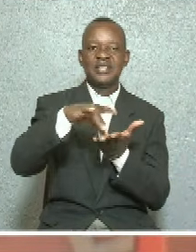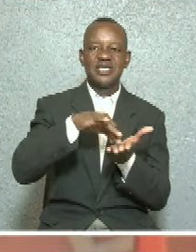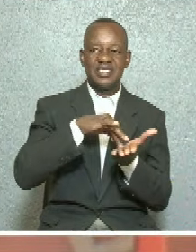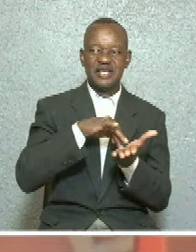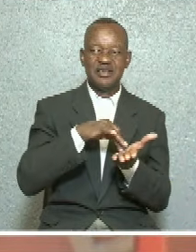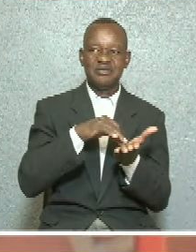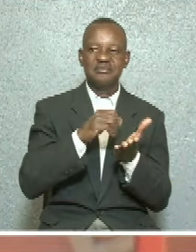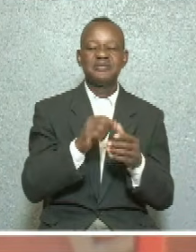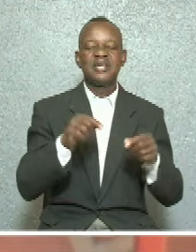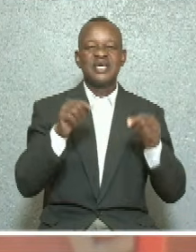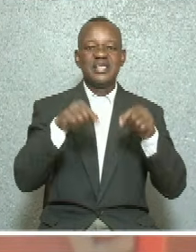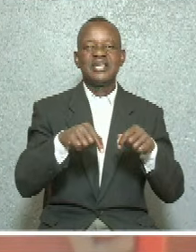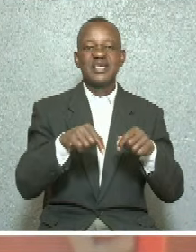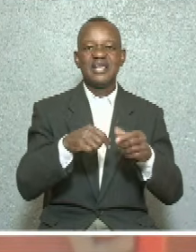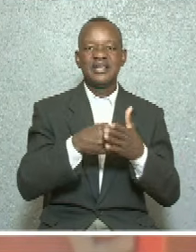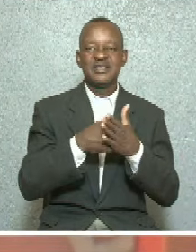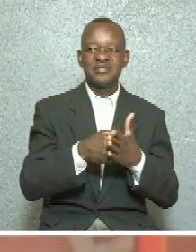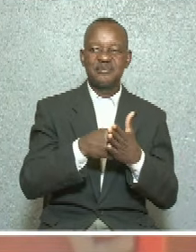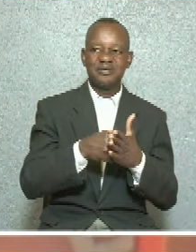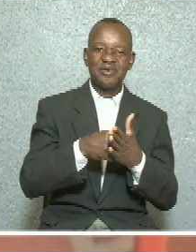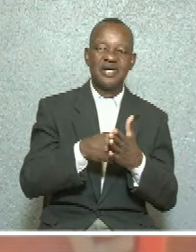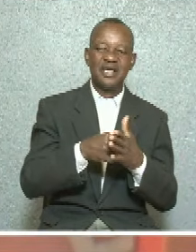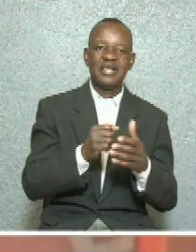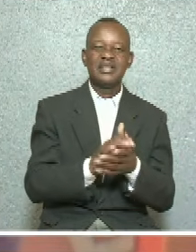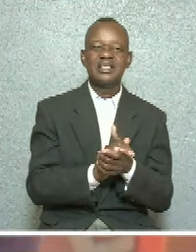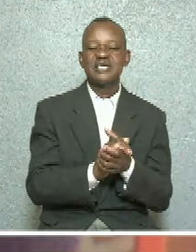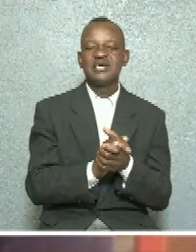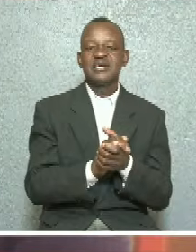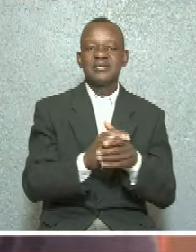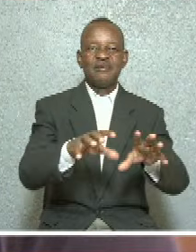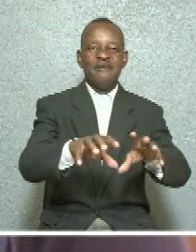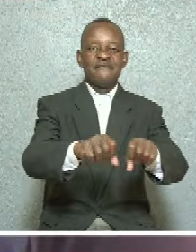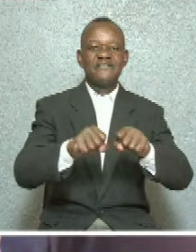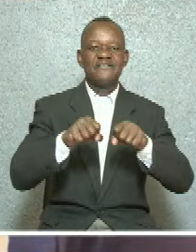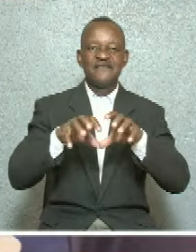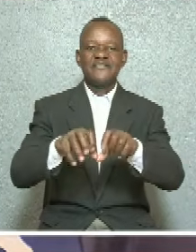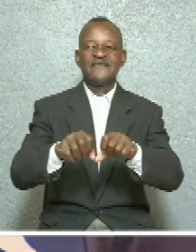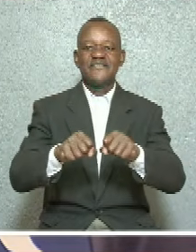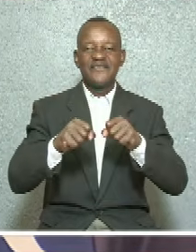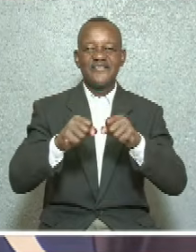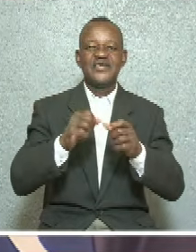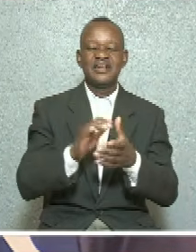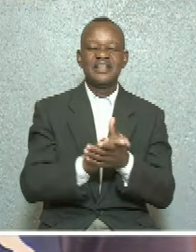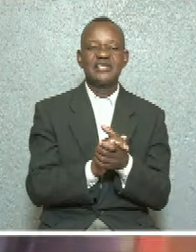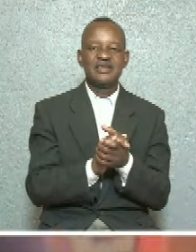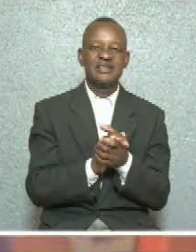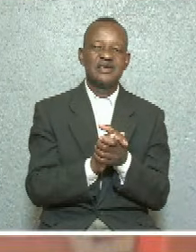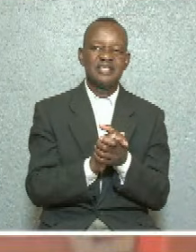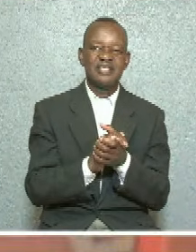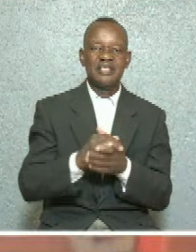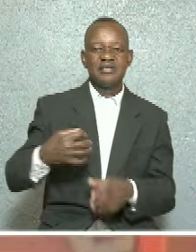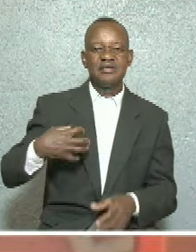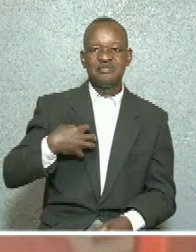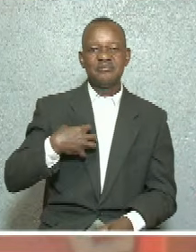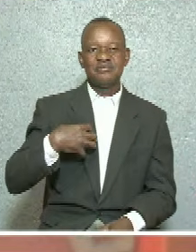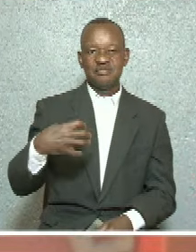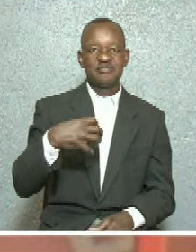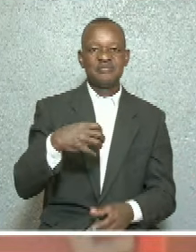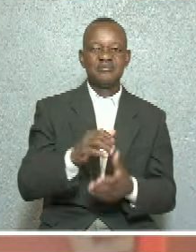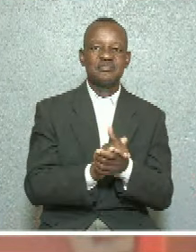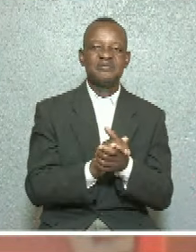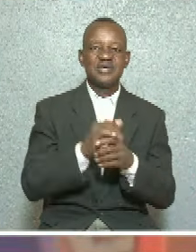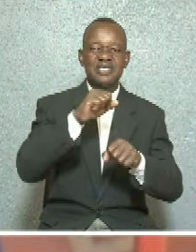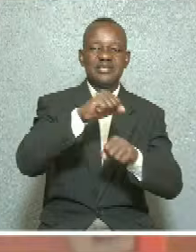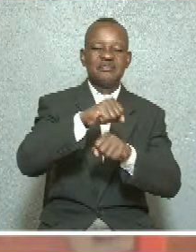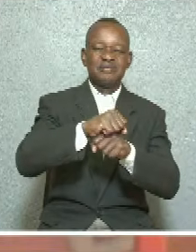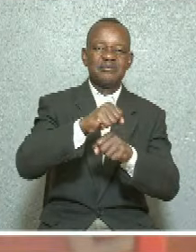take over different parts of our country. And one of the points that you would say are important in terms of